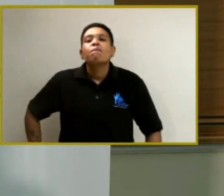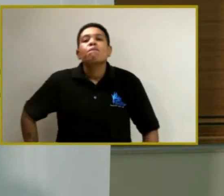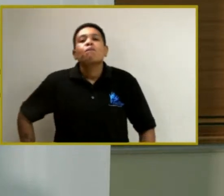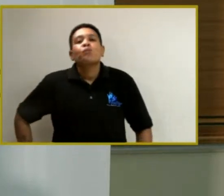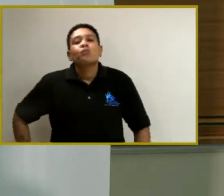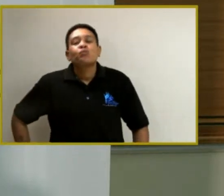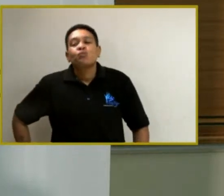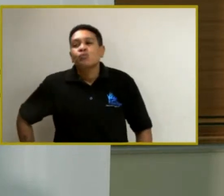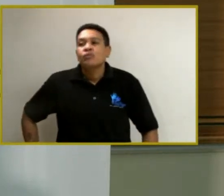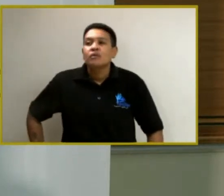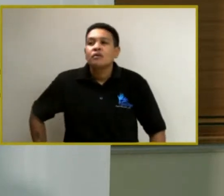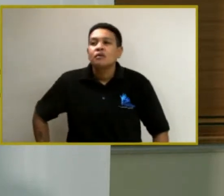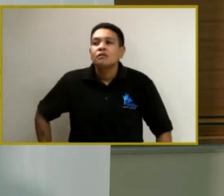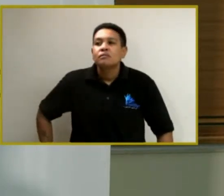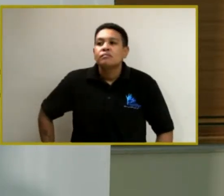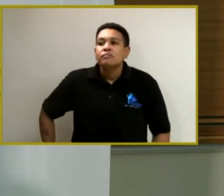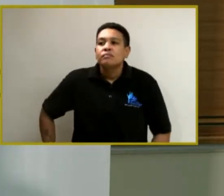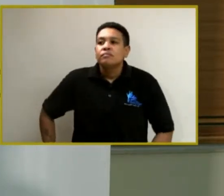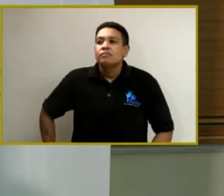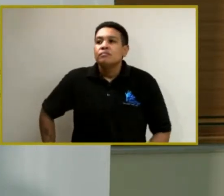1.